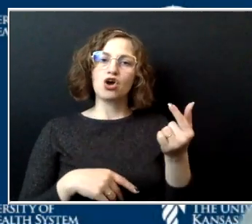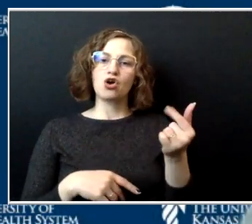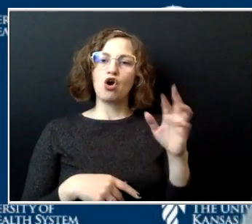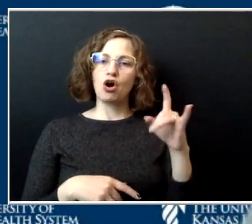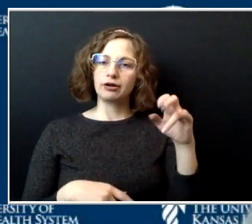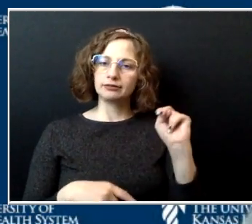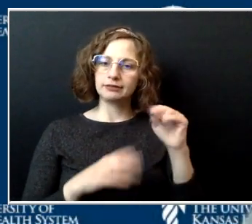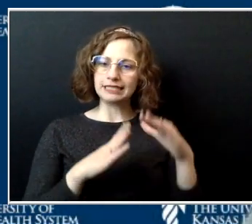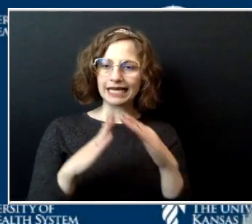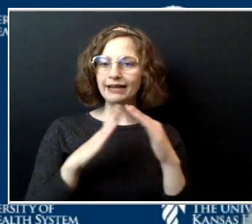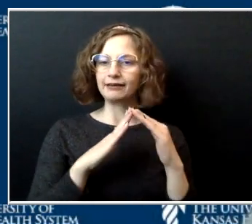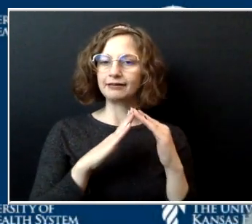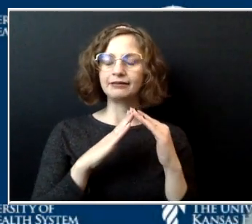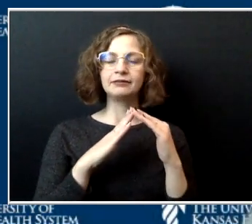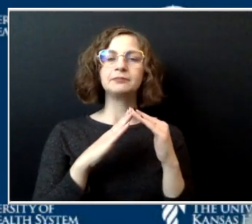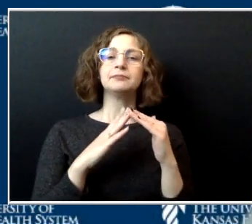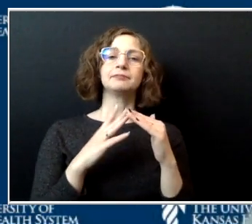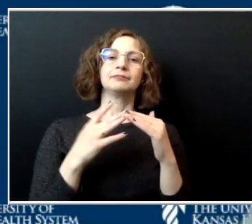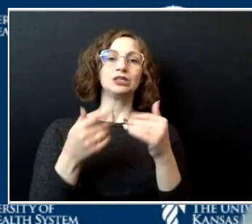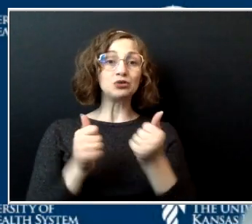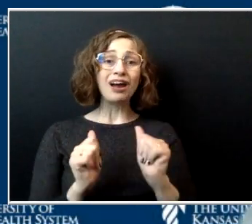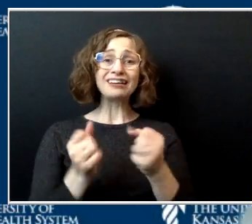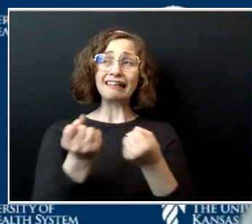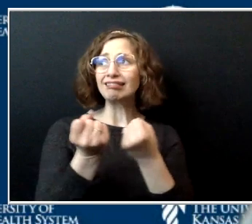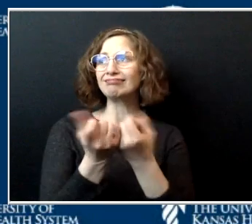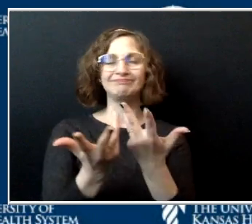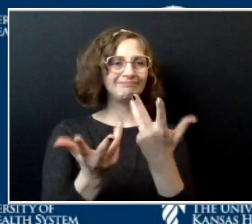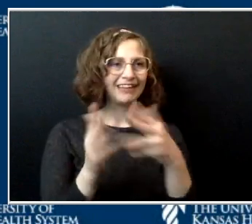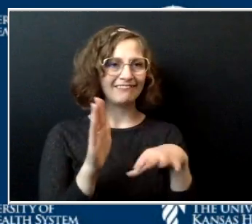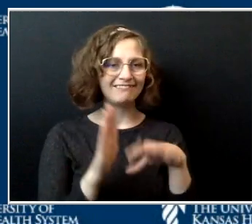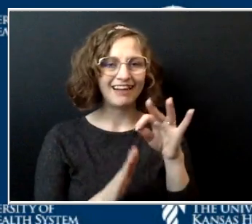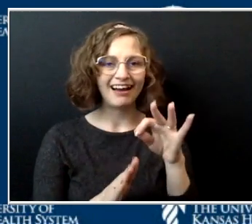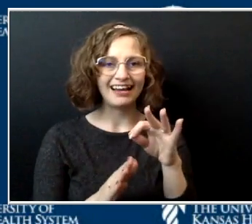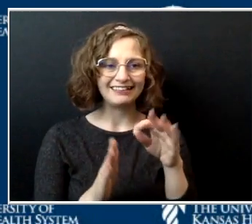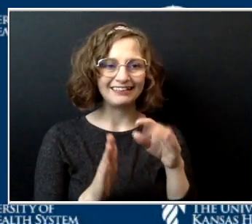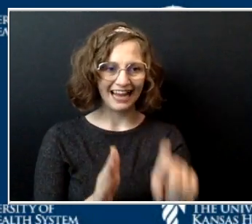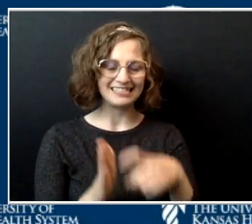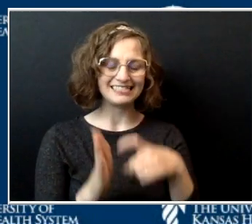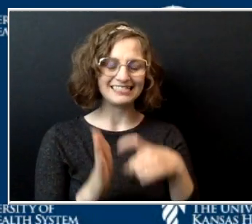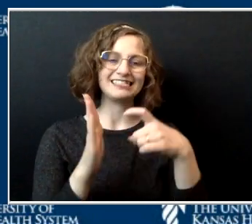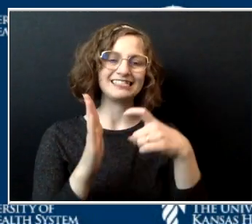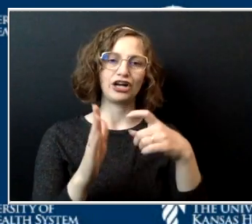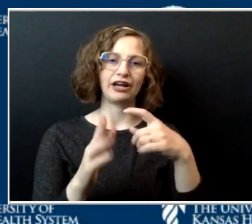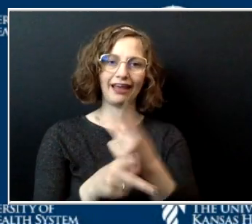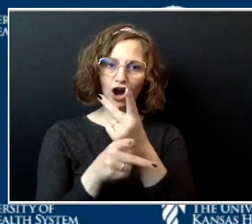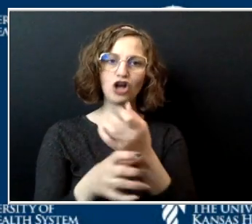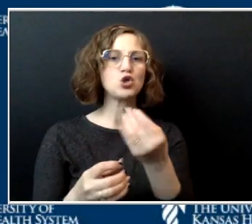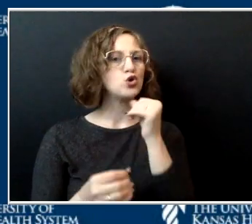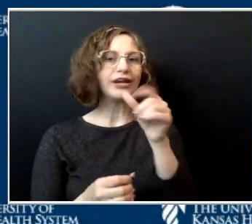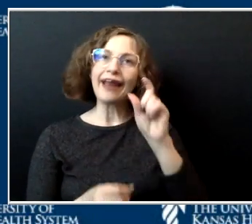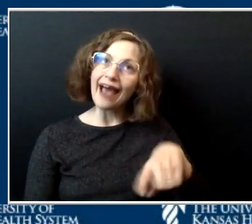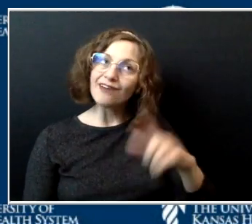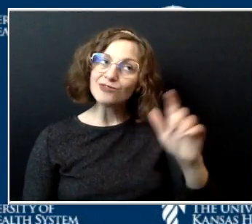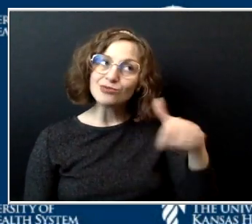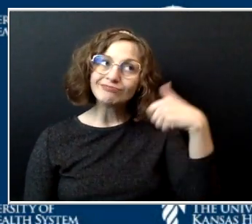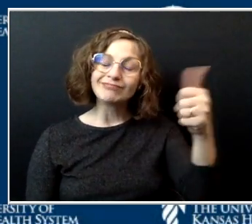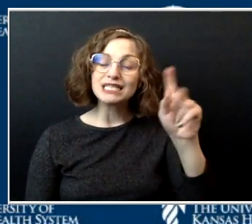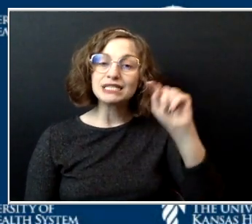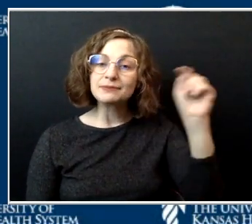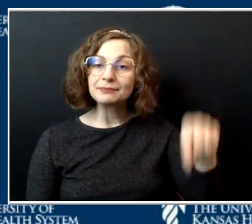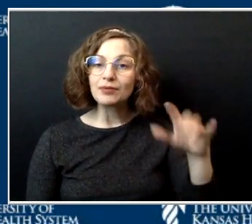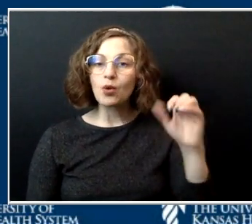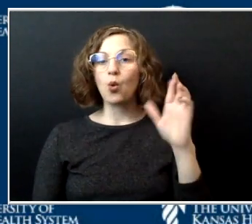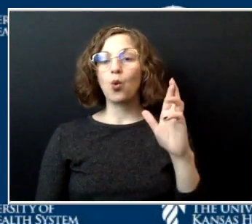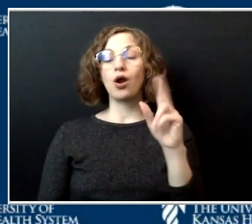to advocate to get the care that she needed, so that she didn't have to travel to Topeka or to Kansas City for her routine prenatal